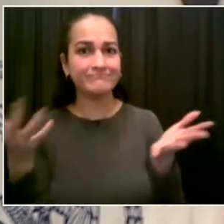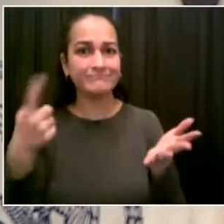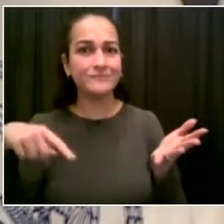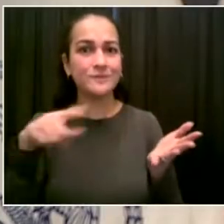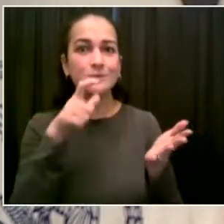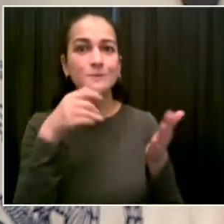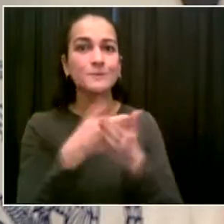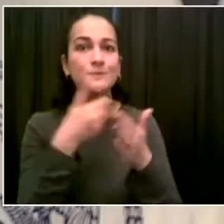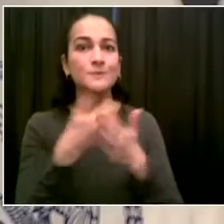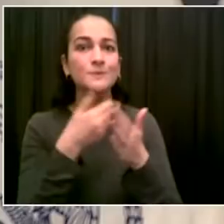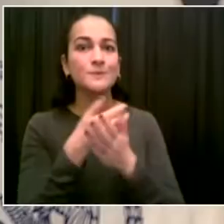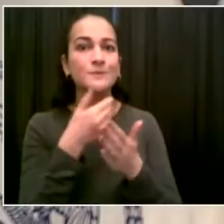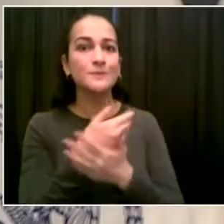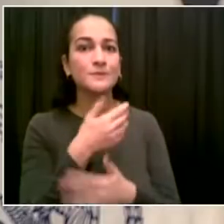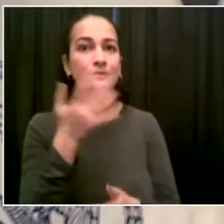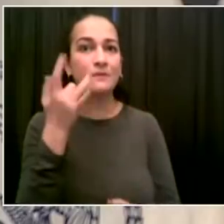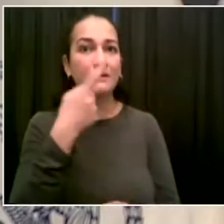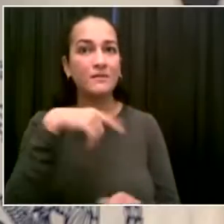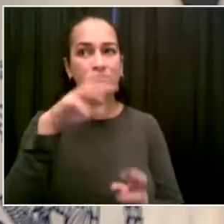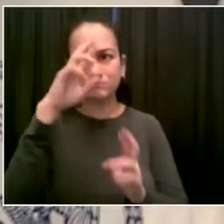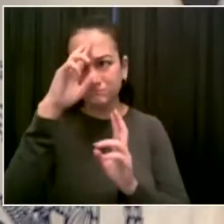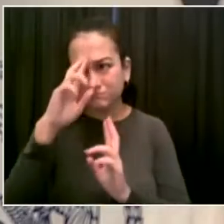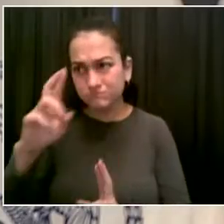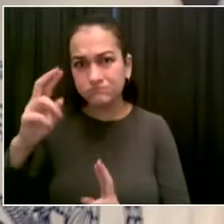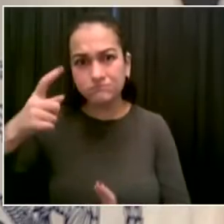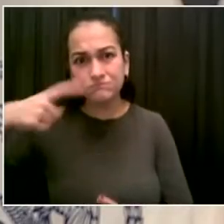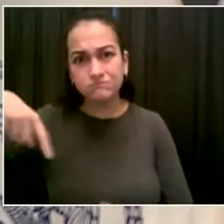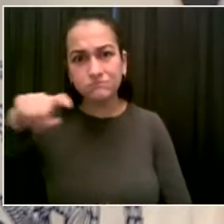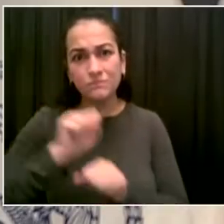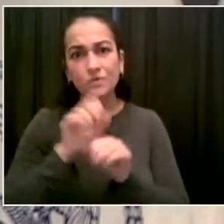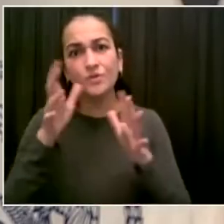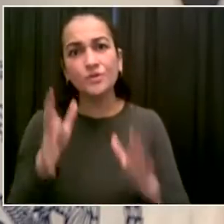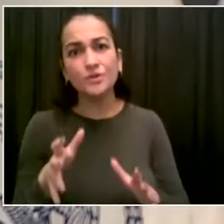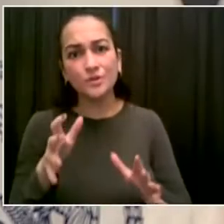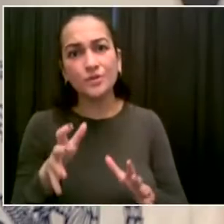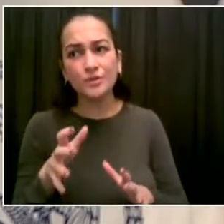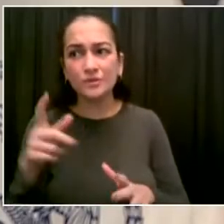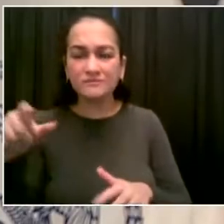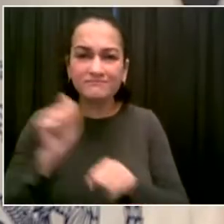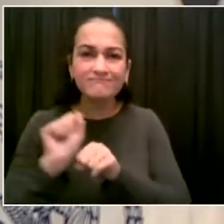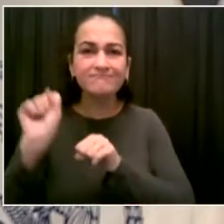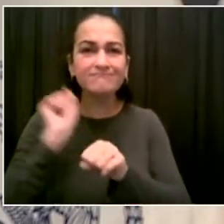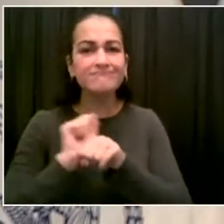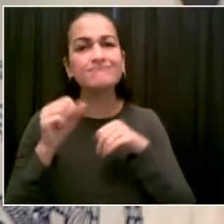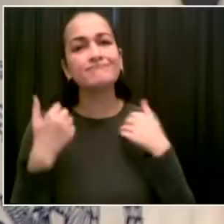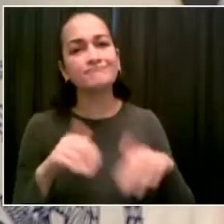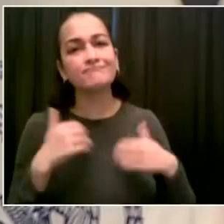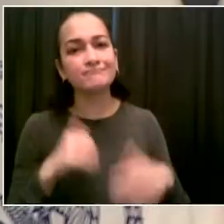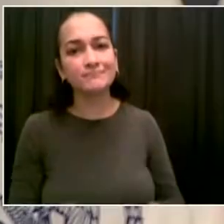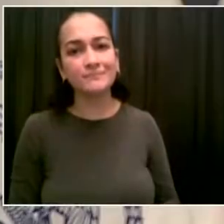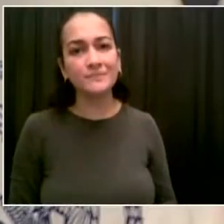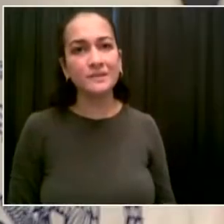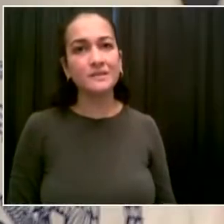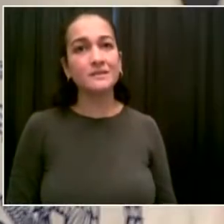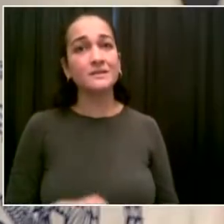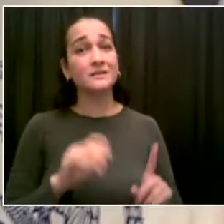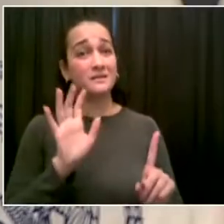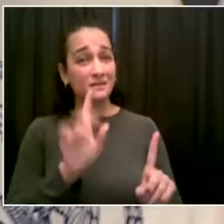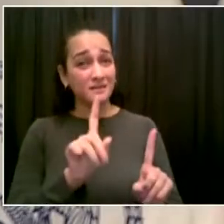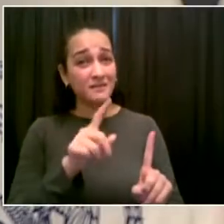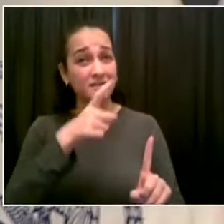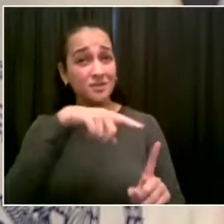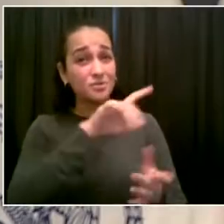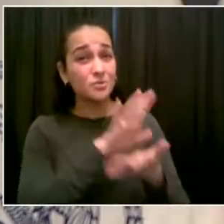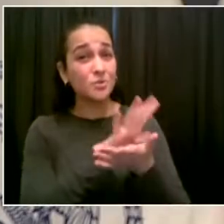I wanted to ask you, this incentive wasn't offered to school workers. So how is it fair to reward